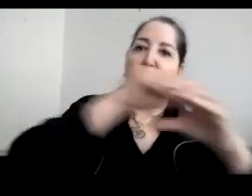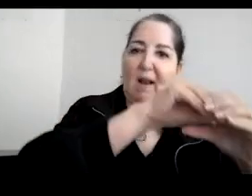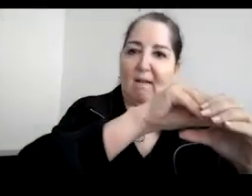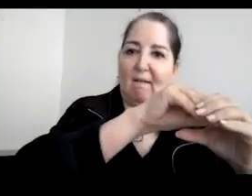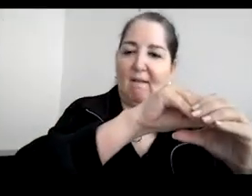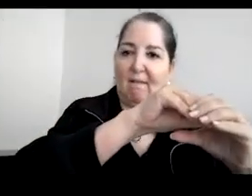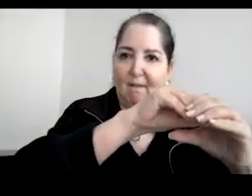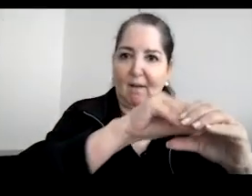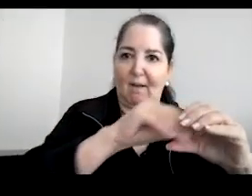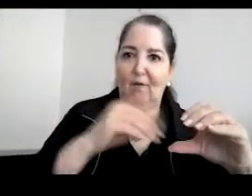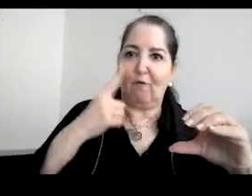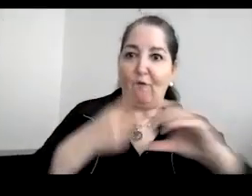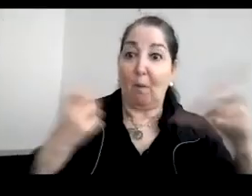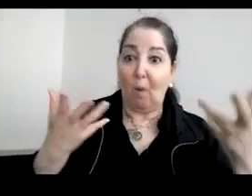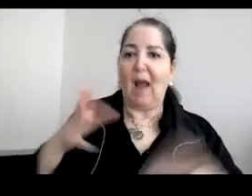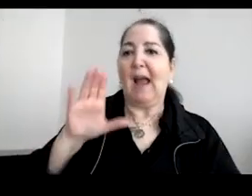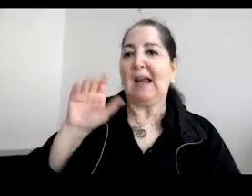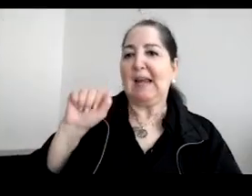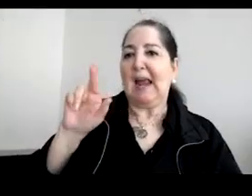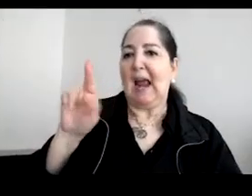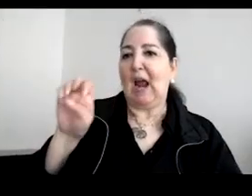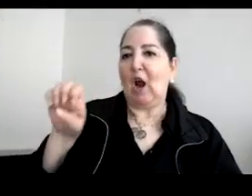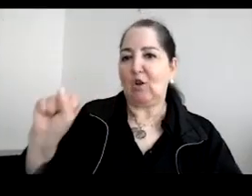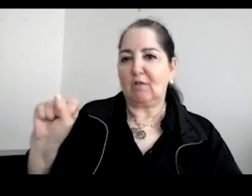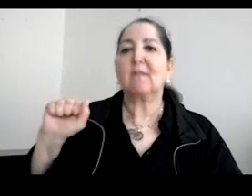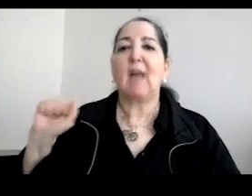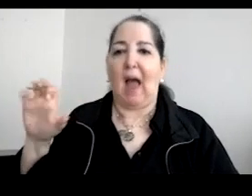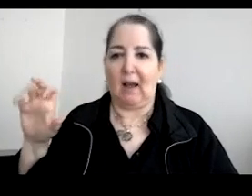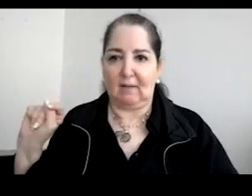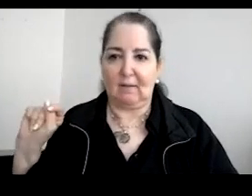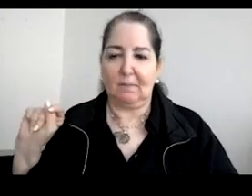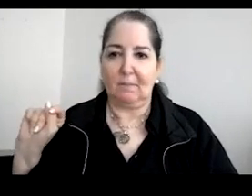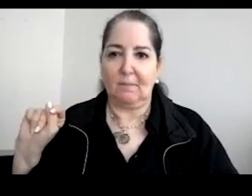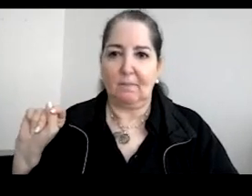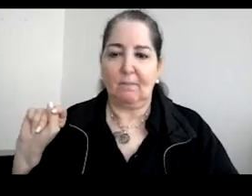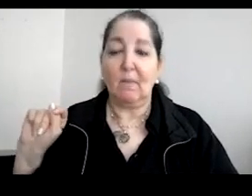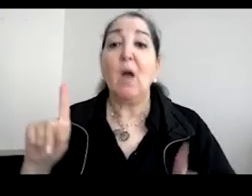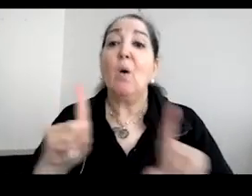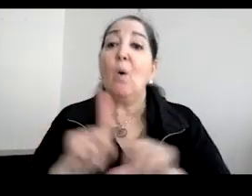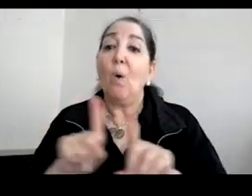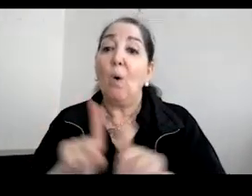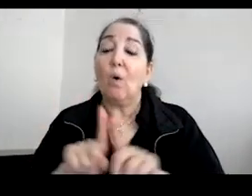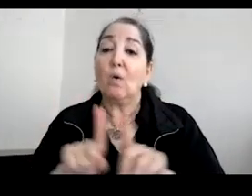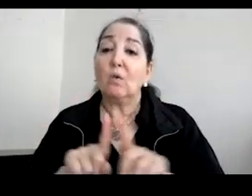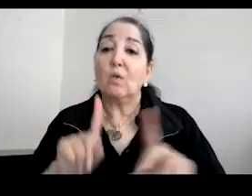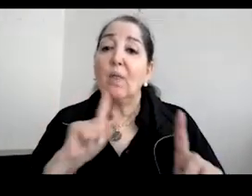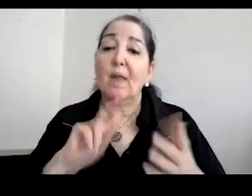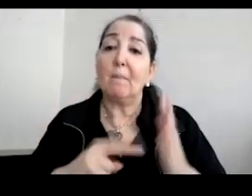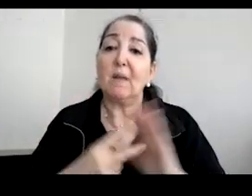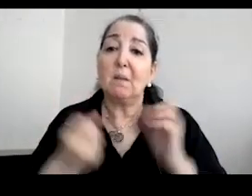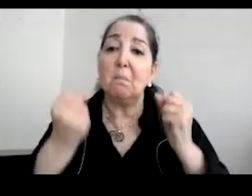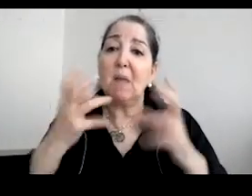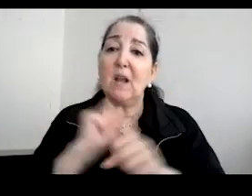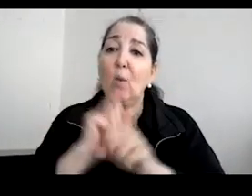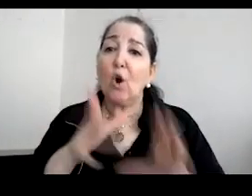sec, the kind of major things that the CARES Act did on this front was expand eligibility to a lot of workers who traditionally have been left out of the